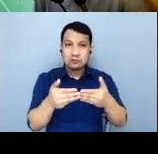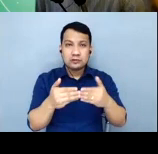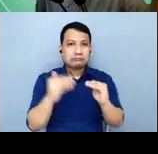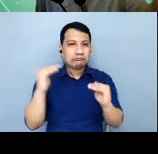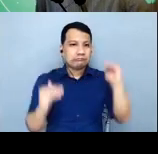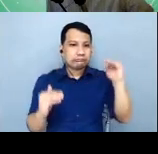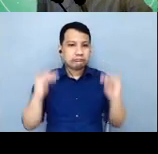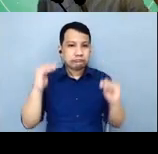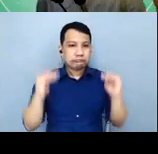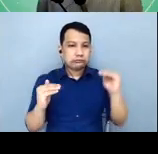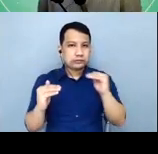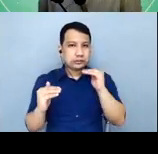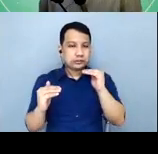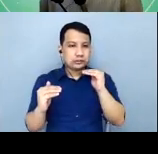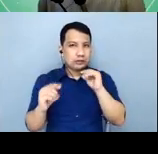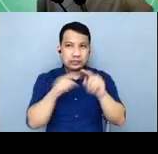imbalancing that